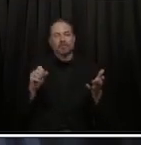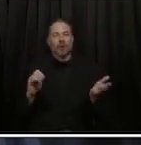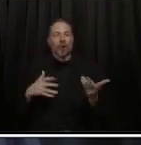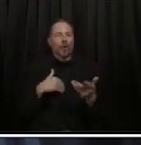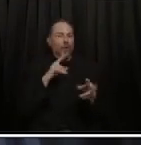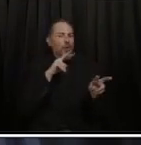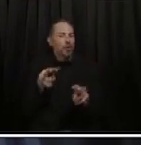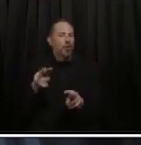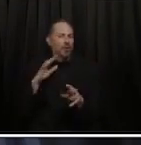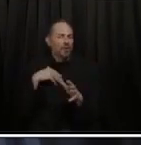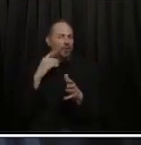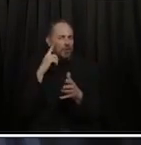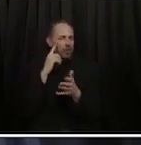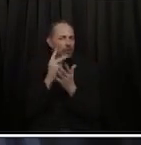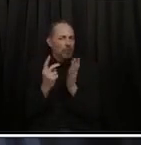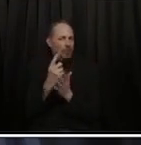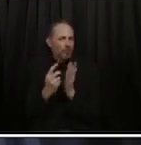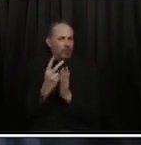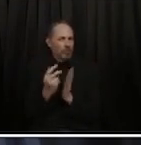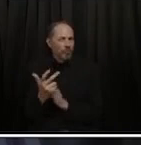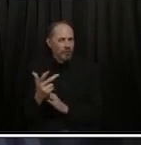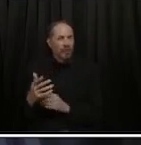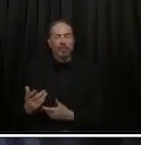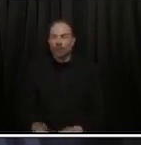weeks. Thank you.